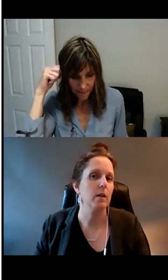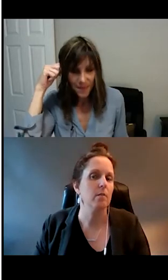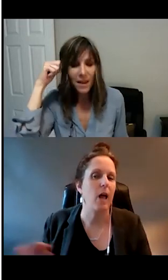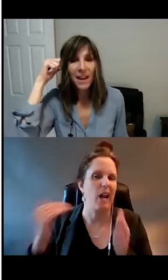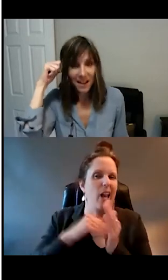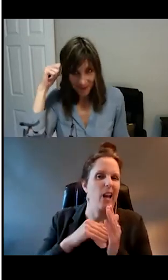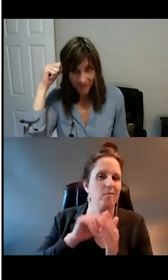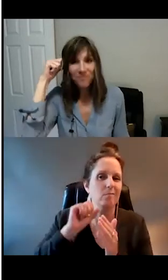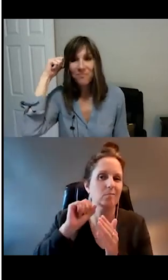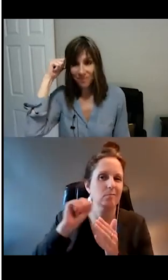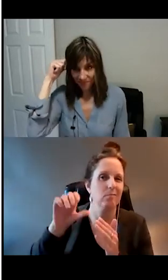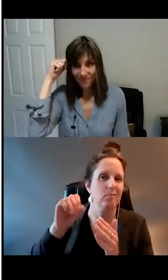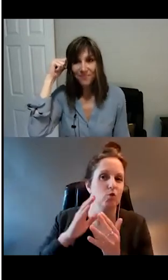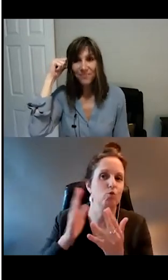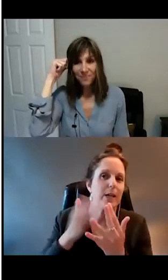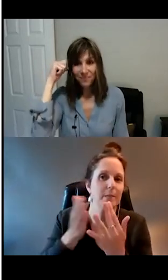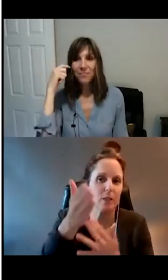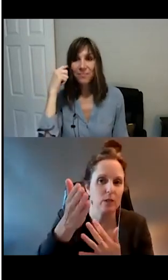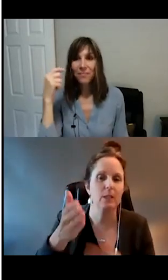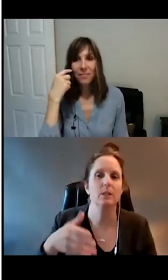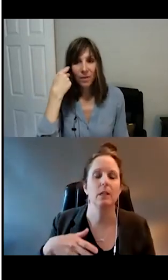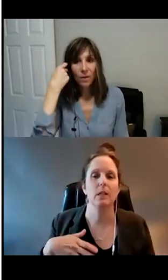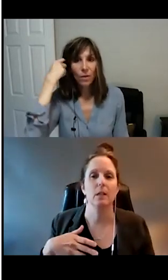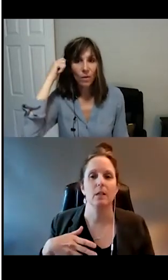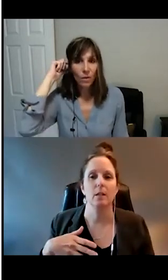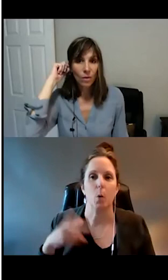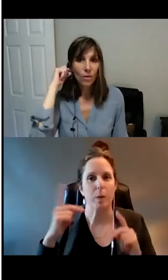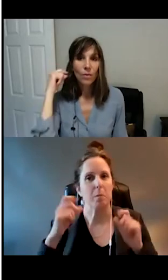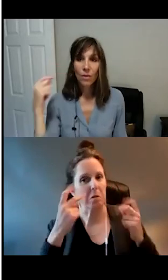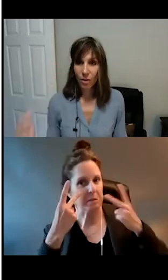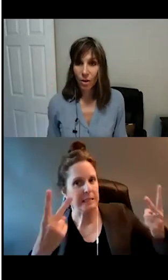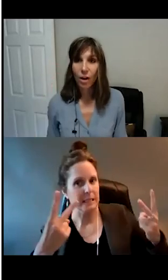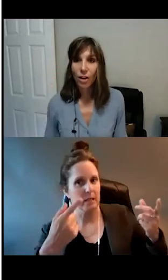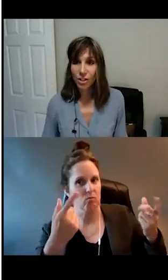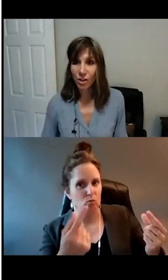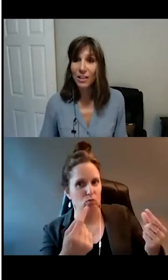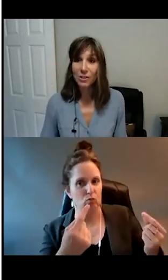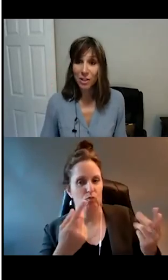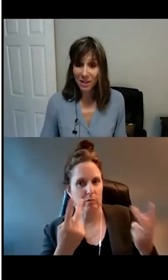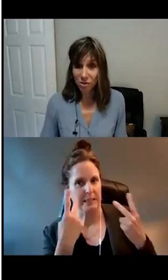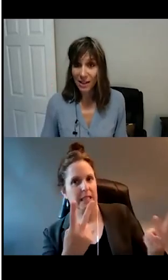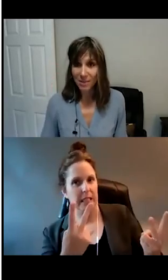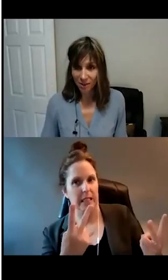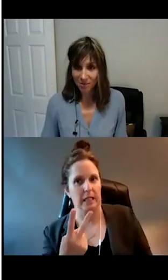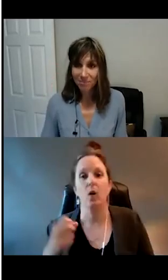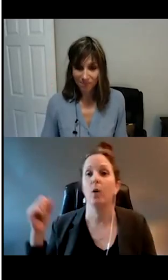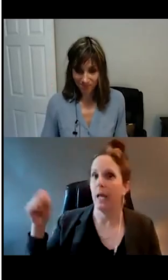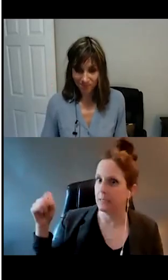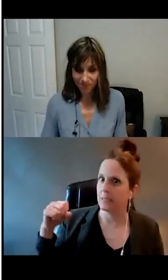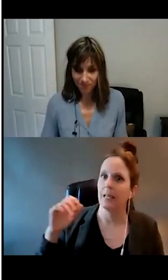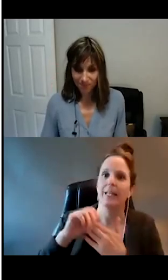like making sure people can see what you're doing. Good, so Increase- leadership is